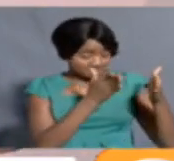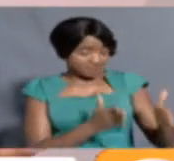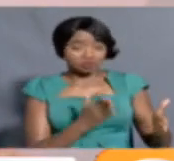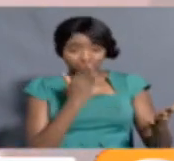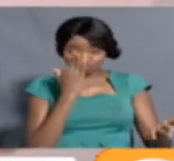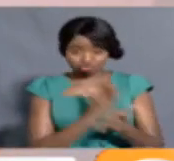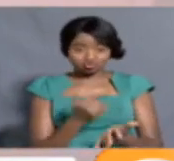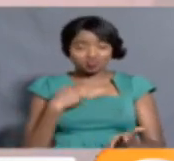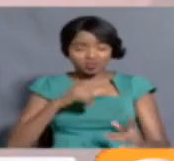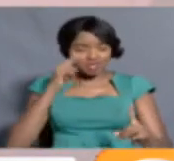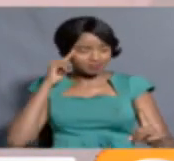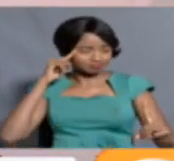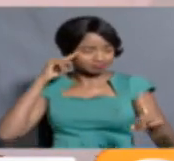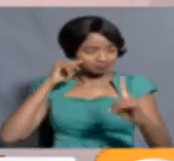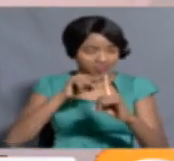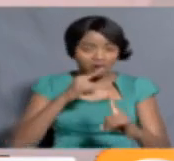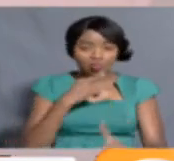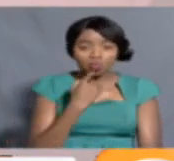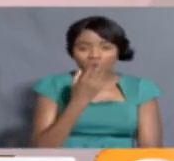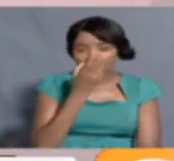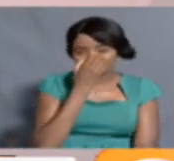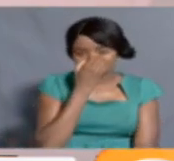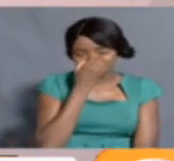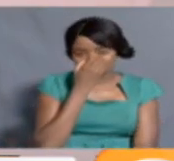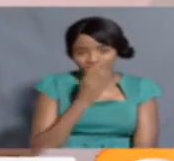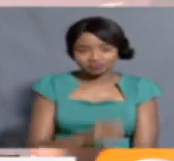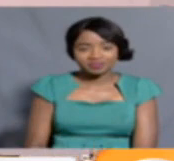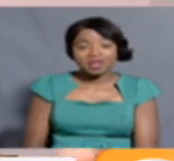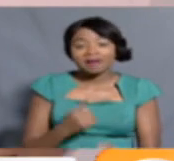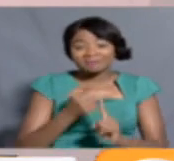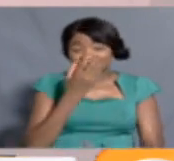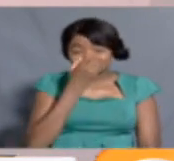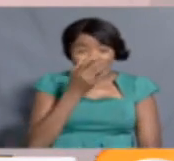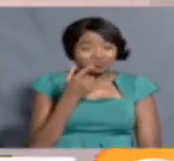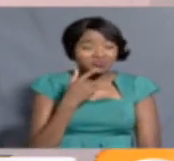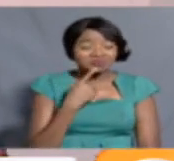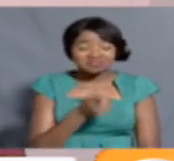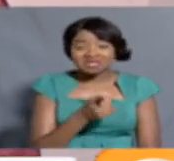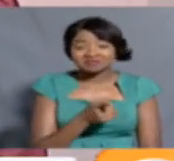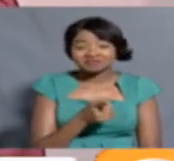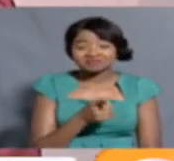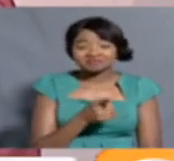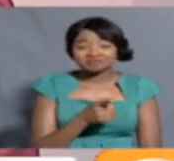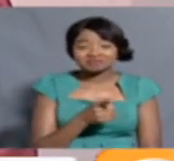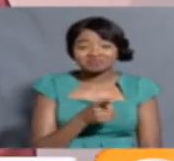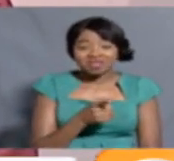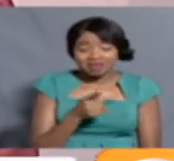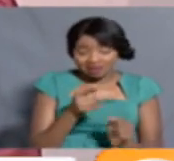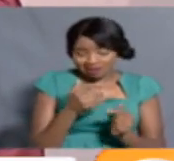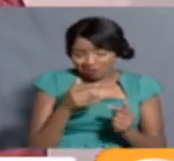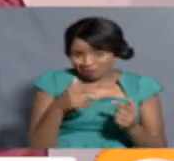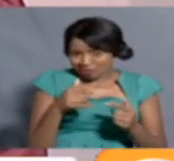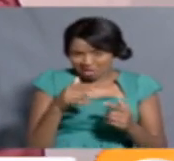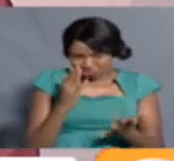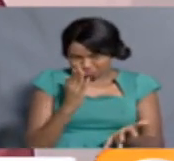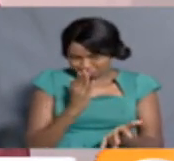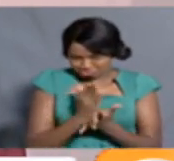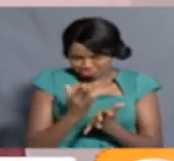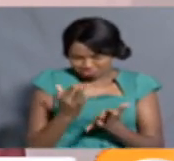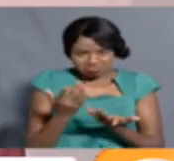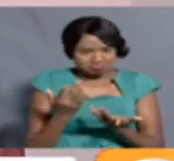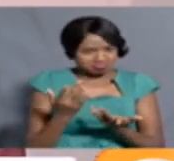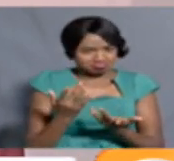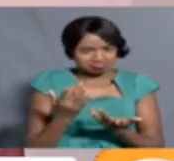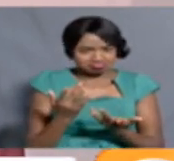of all of this is the deputy president. The deputy president has alluded to it in several ways, that this thing seems to target him.